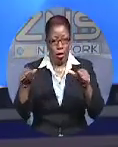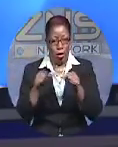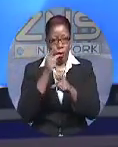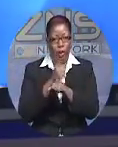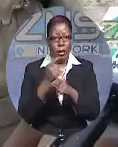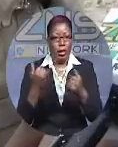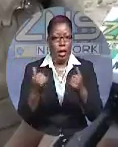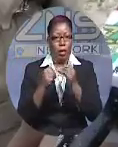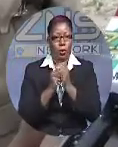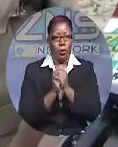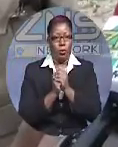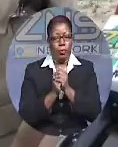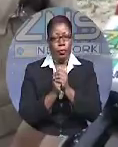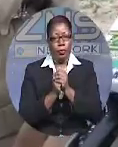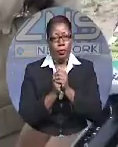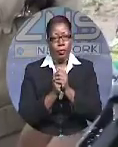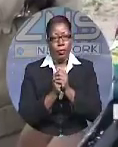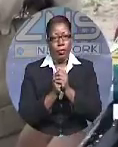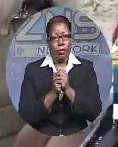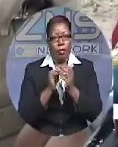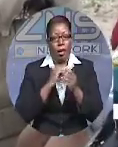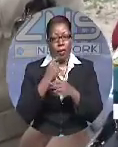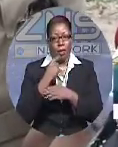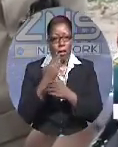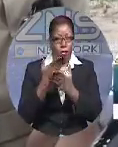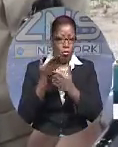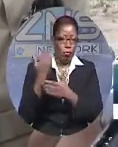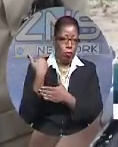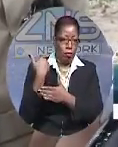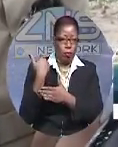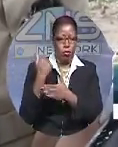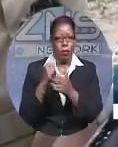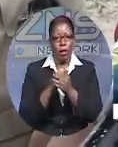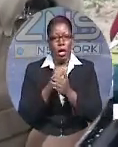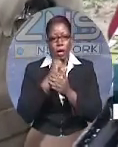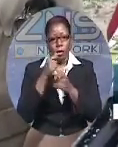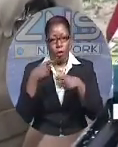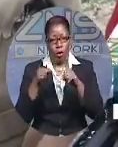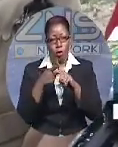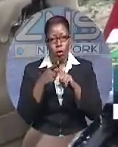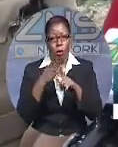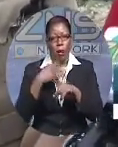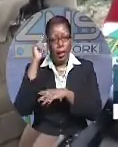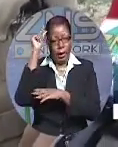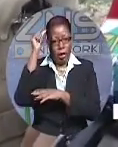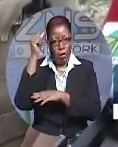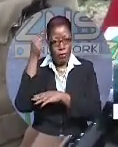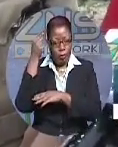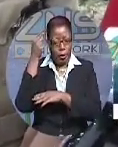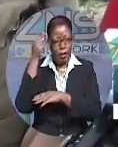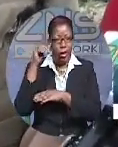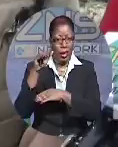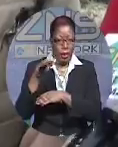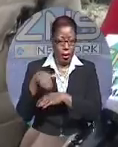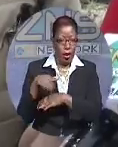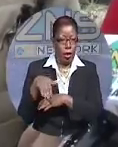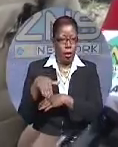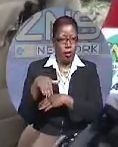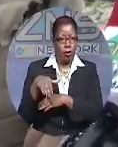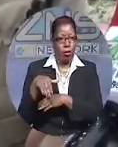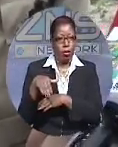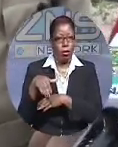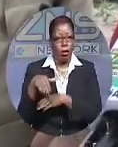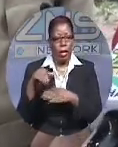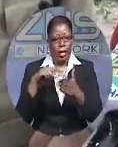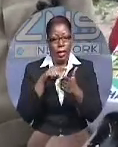time. I have already indicated that though I have not gone to my government with the proposition yet,